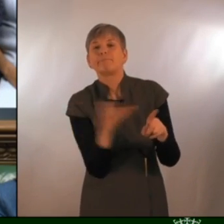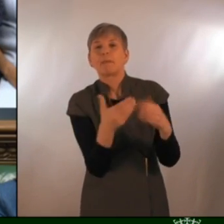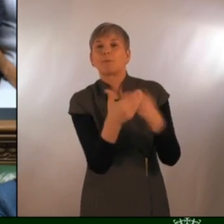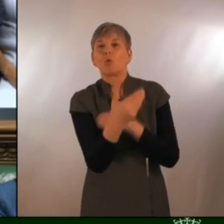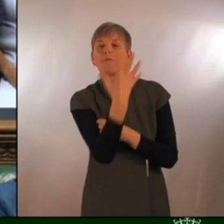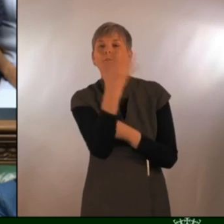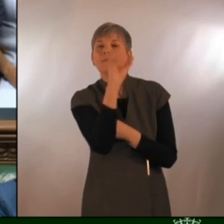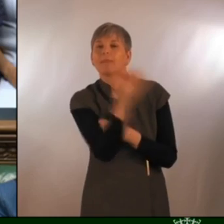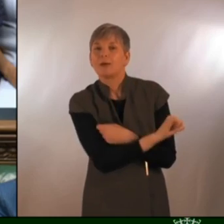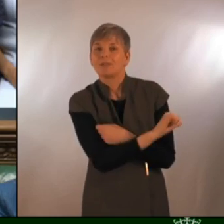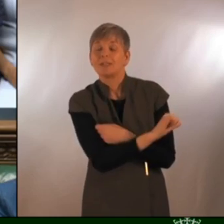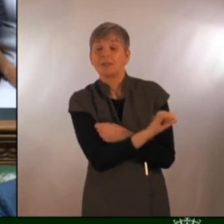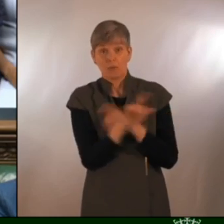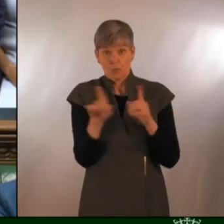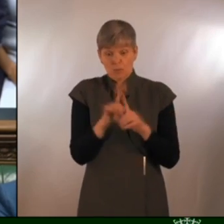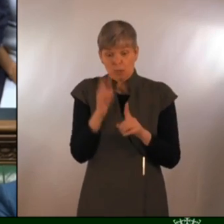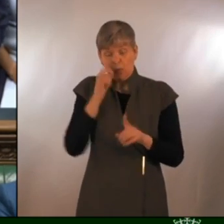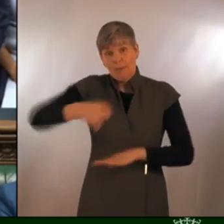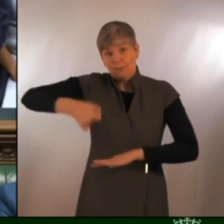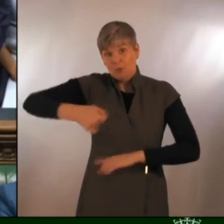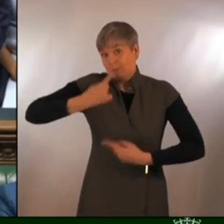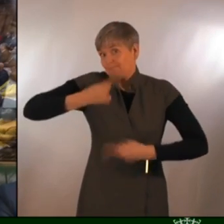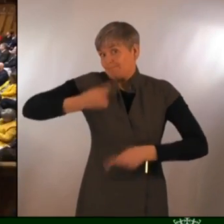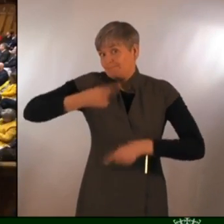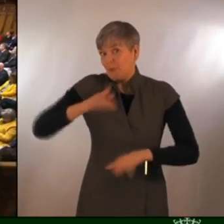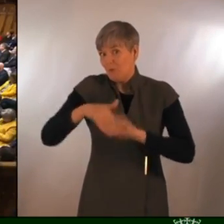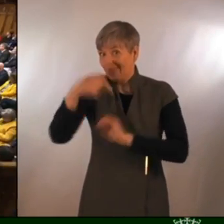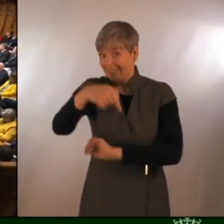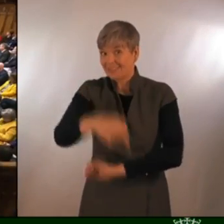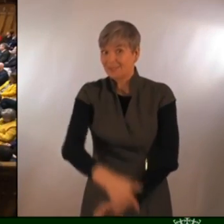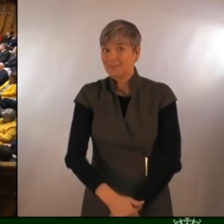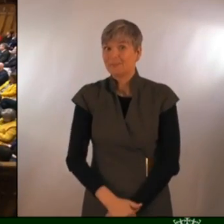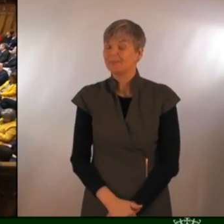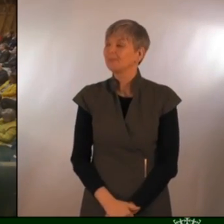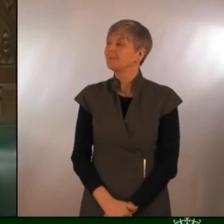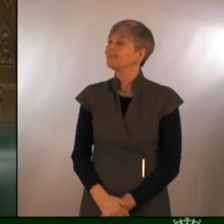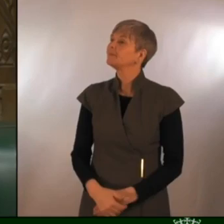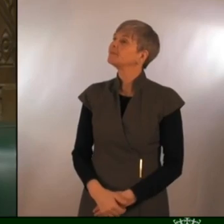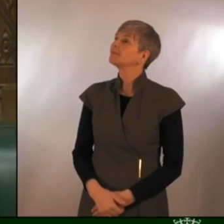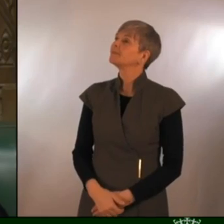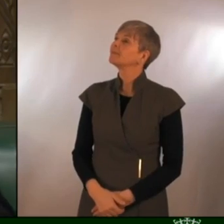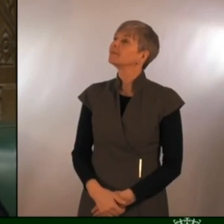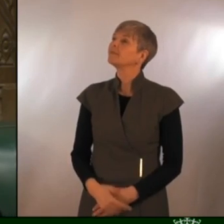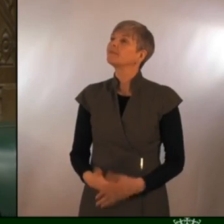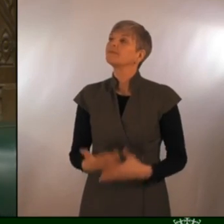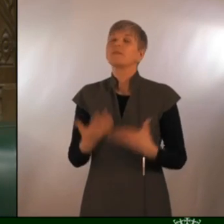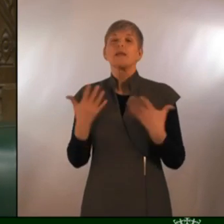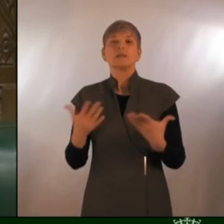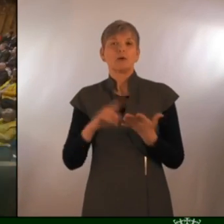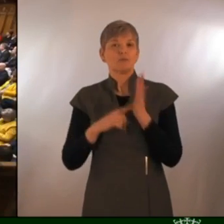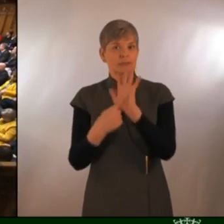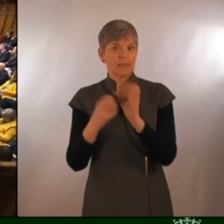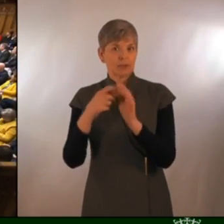be hearing more about what we're doing to support the NHS in just a minute. We now come to a presentation of bills. Sarah Olney.